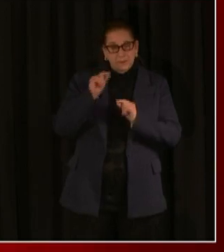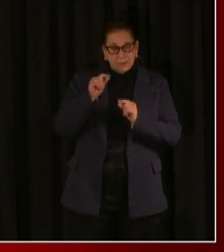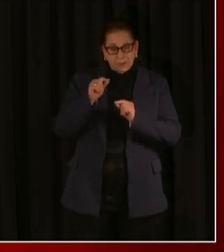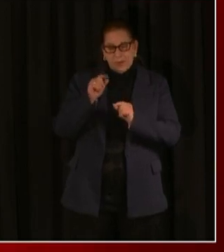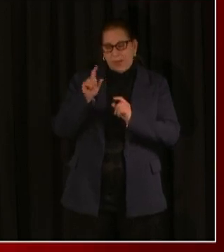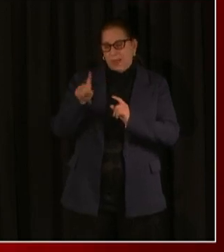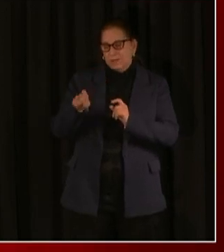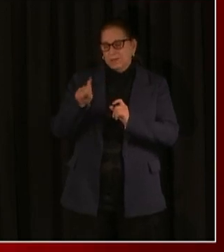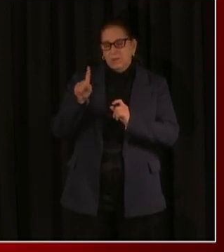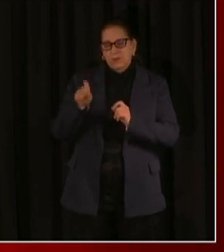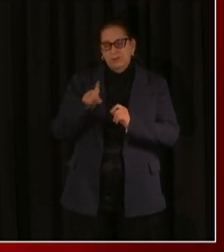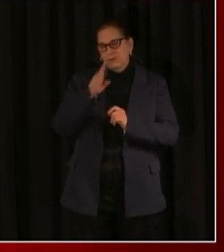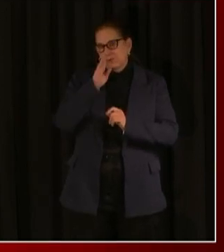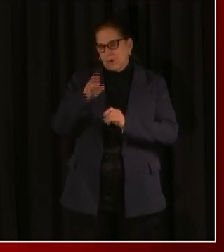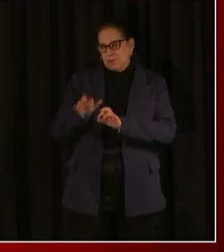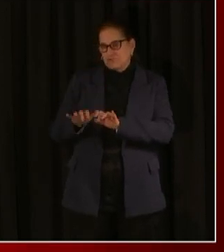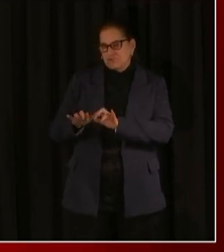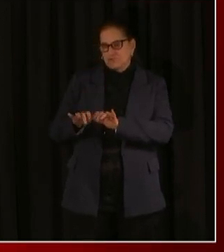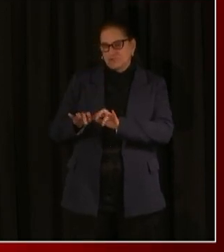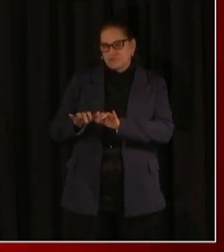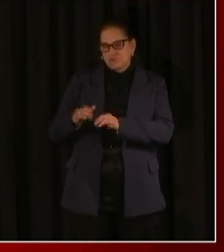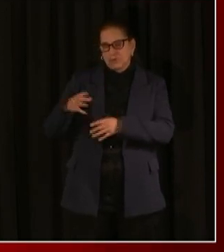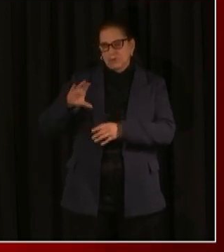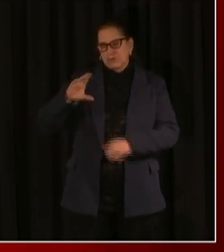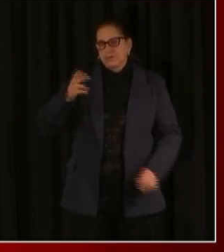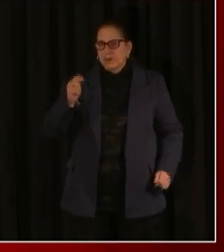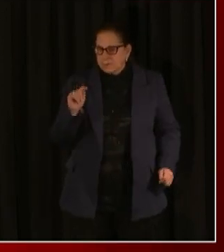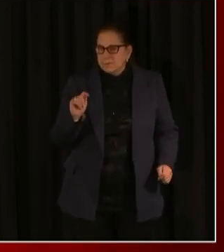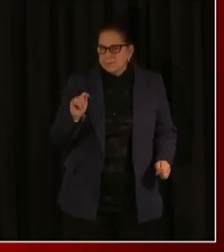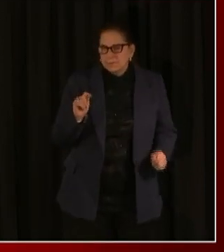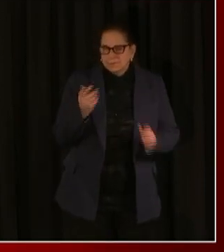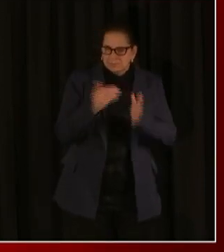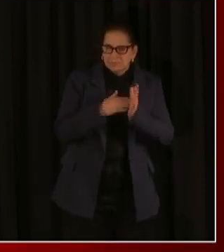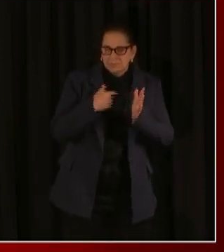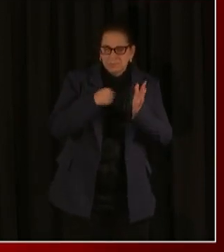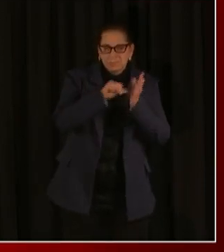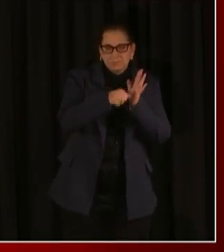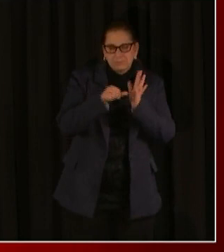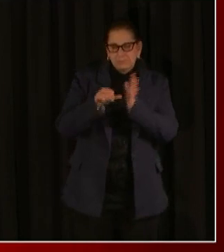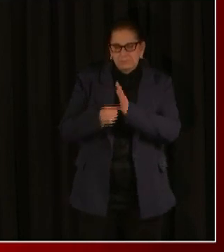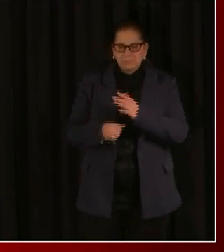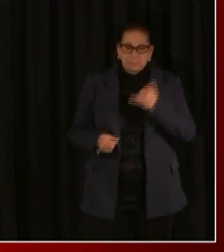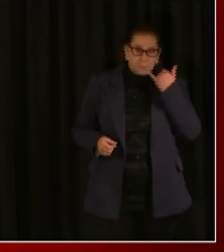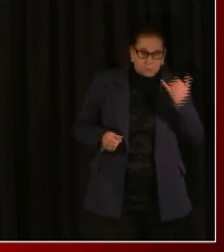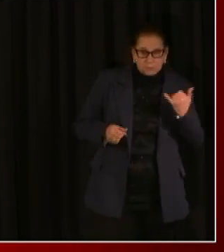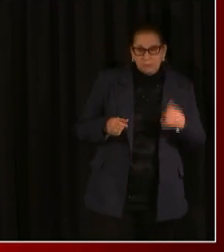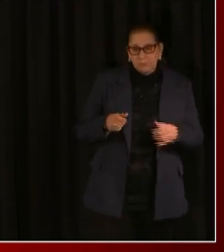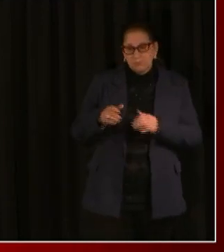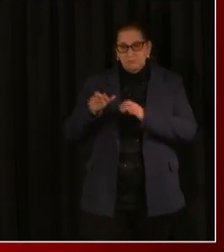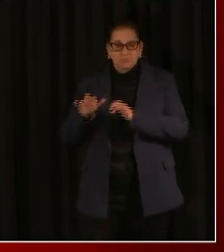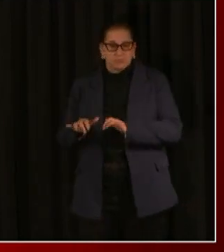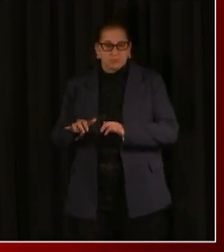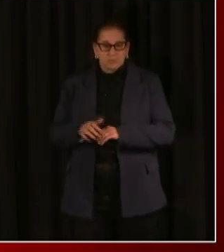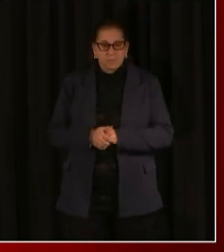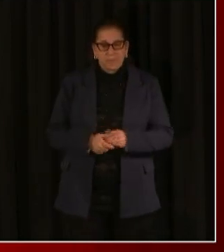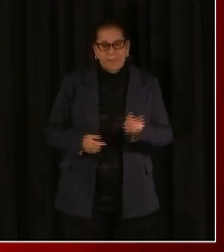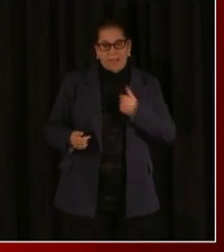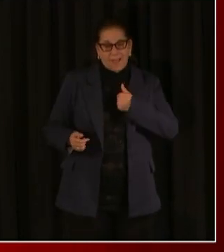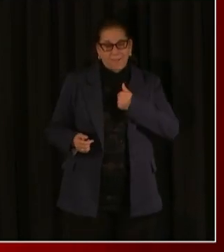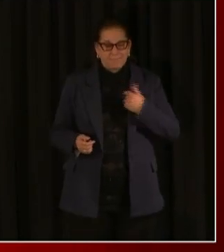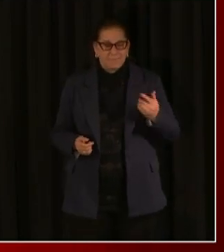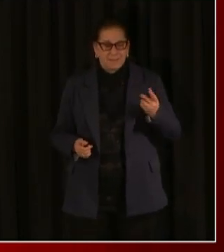or Twitter streams. So to get us started, I am going to introduce Dr.